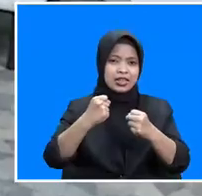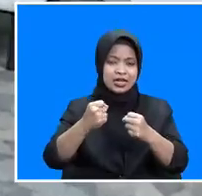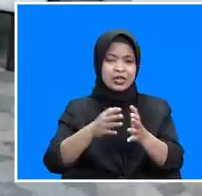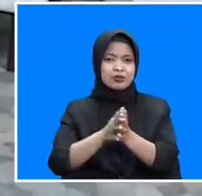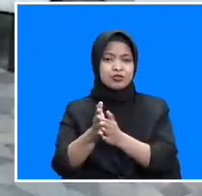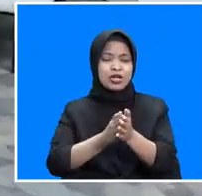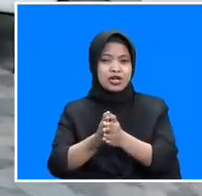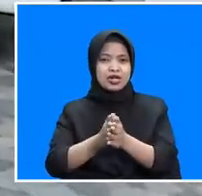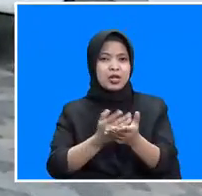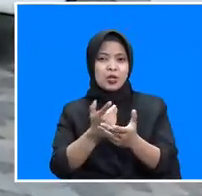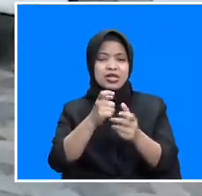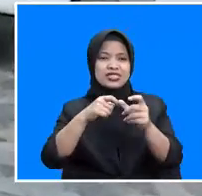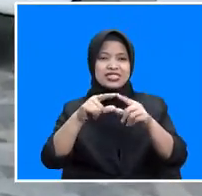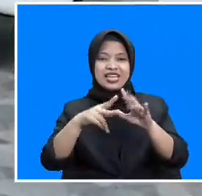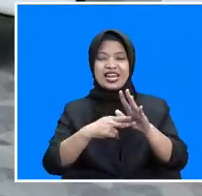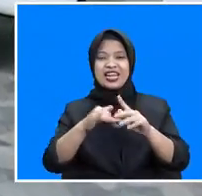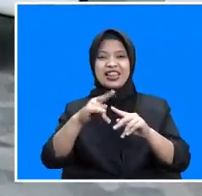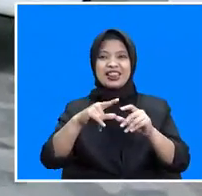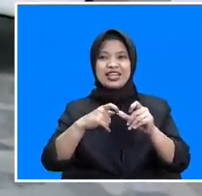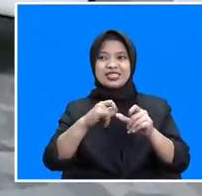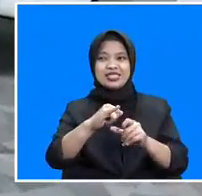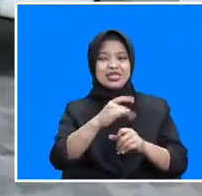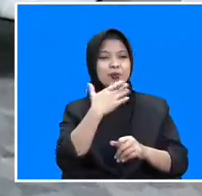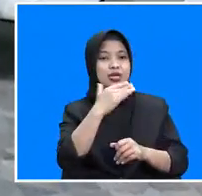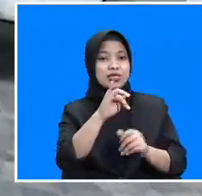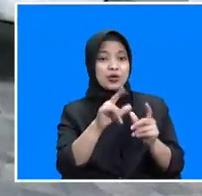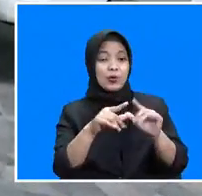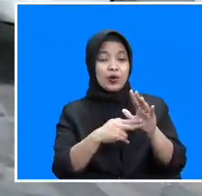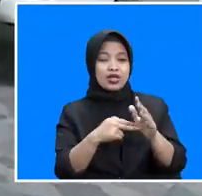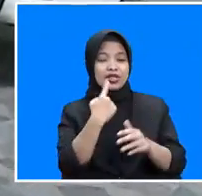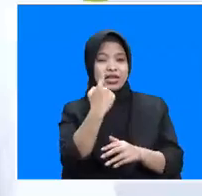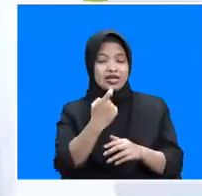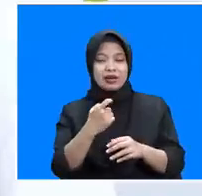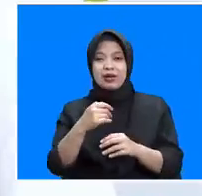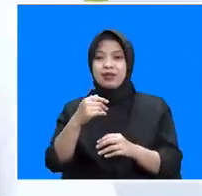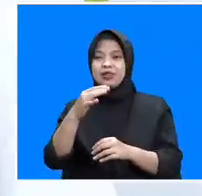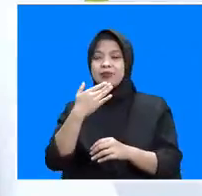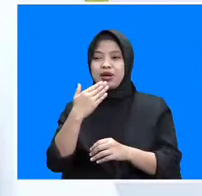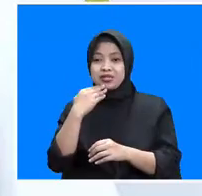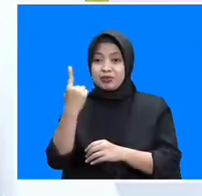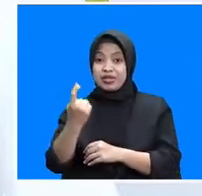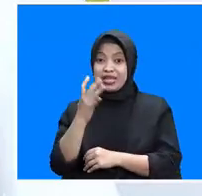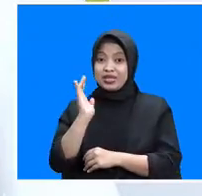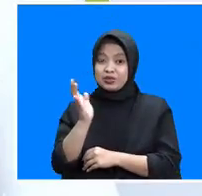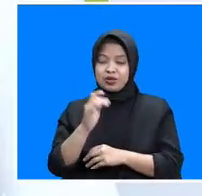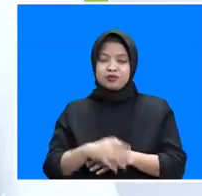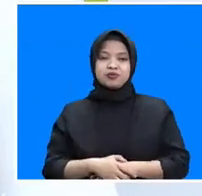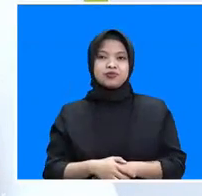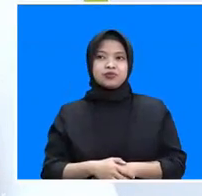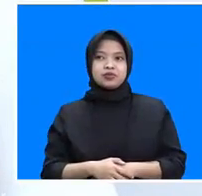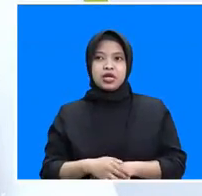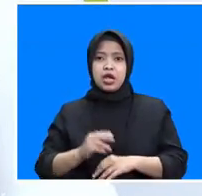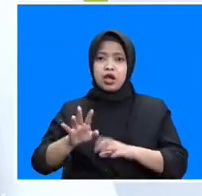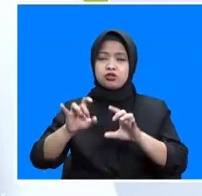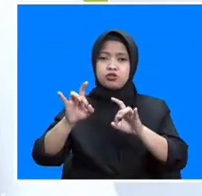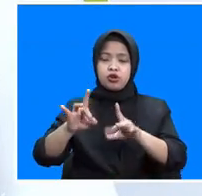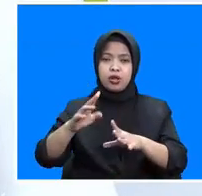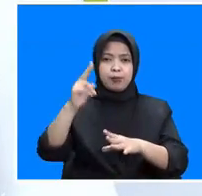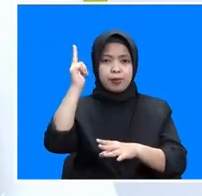Iwan. Thanks for the question, Pak Felix. So as I sort of said previously, the Australian